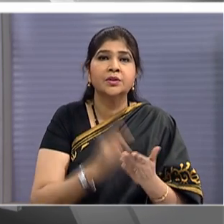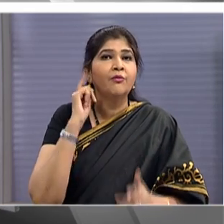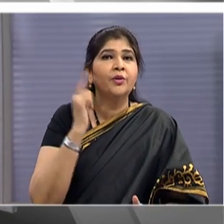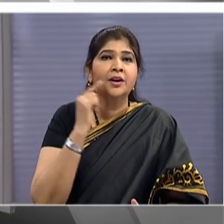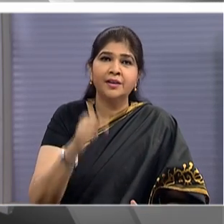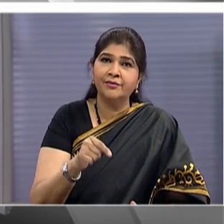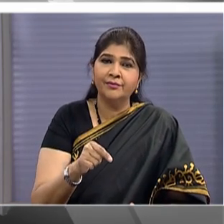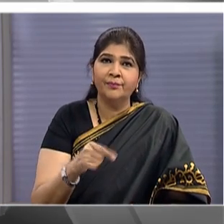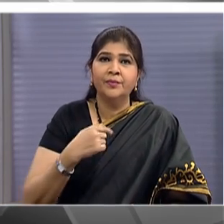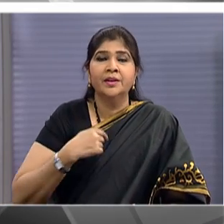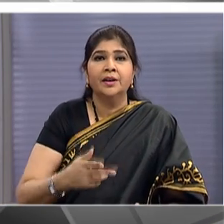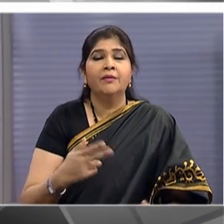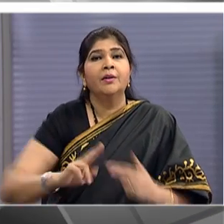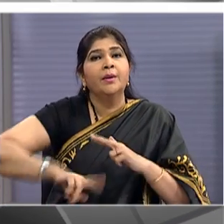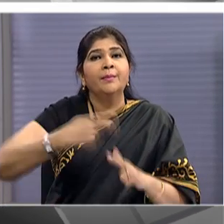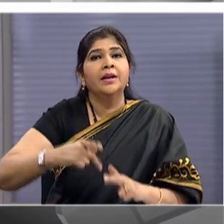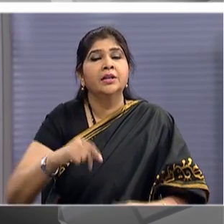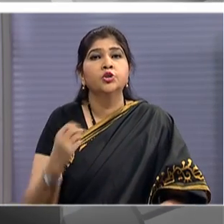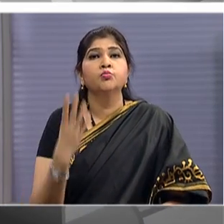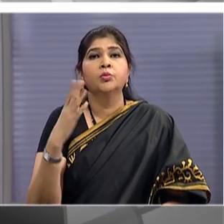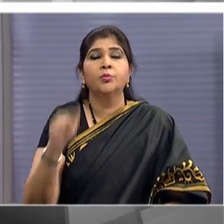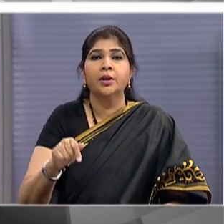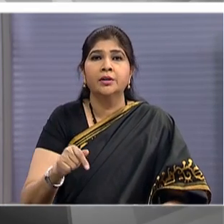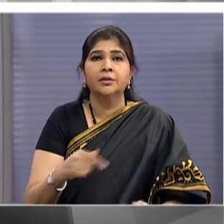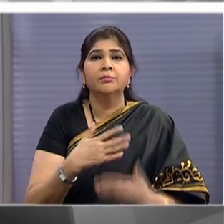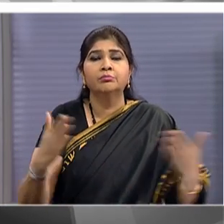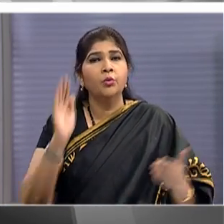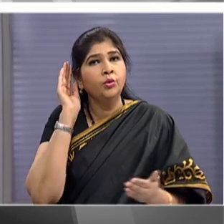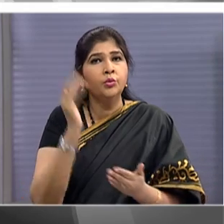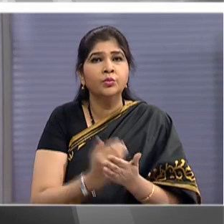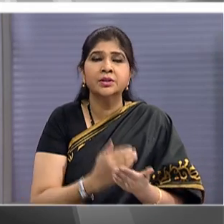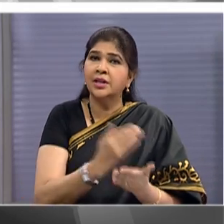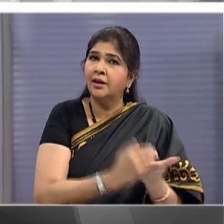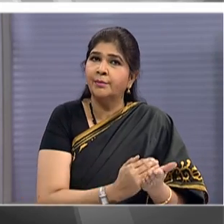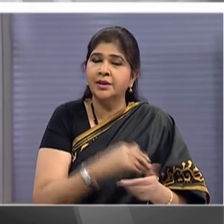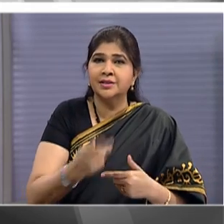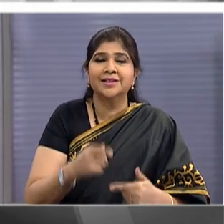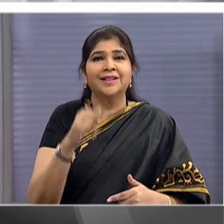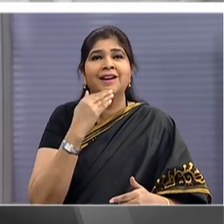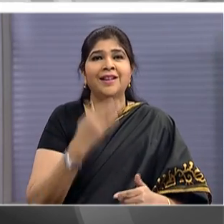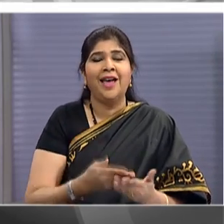hearing impaired. We'll be back again tomorrow with more news and updates. Namaskar.